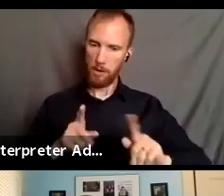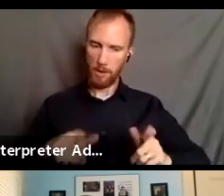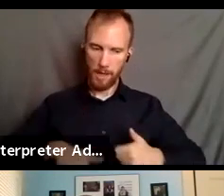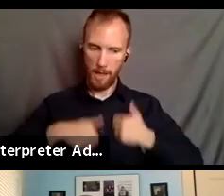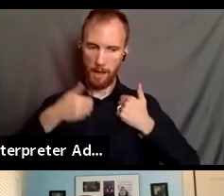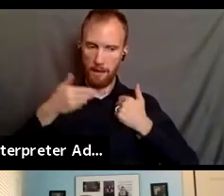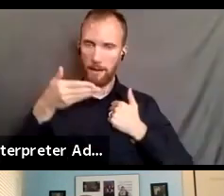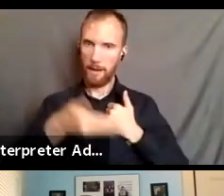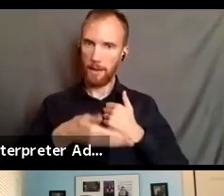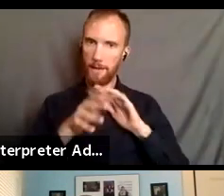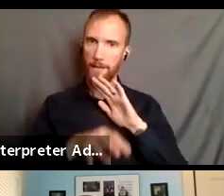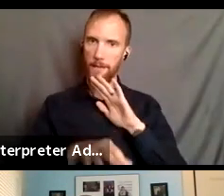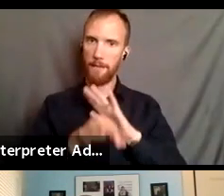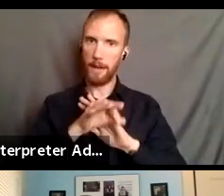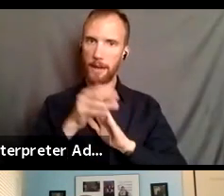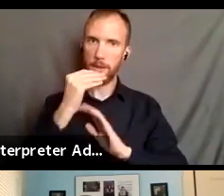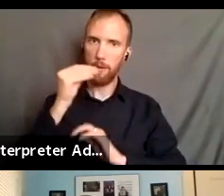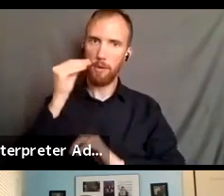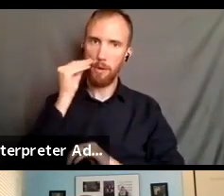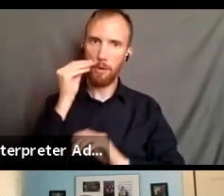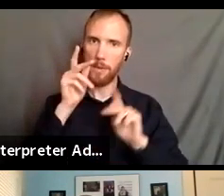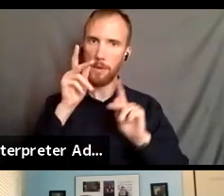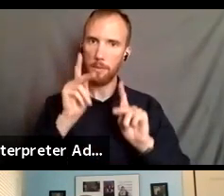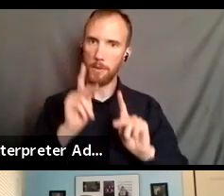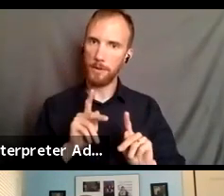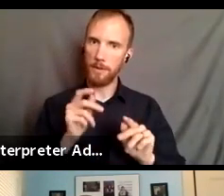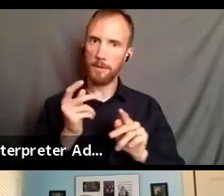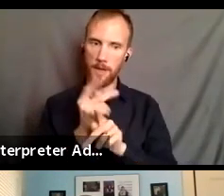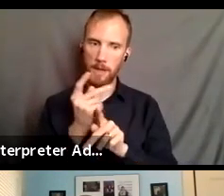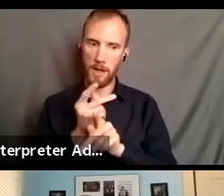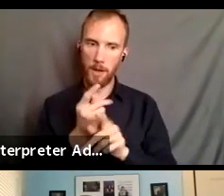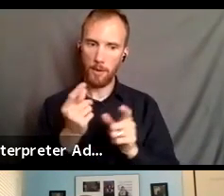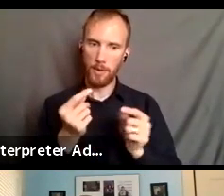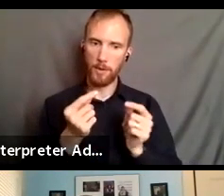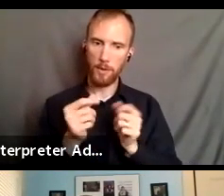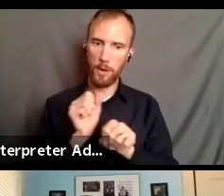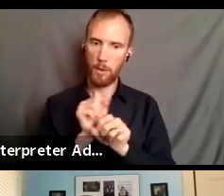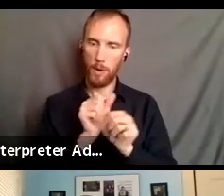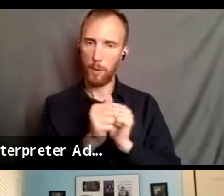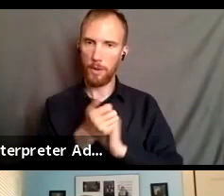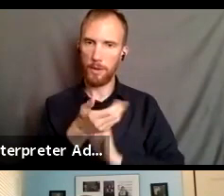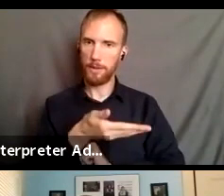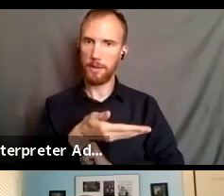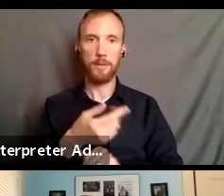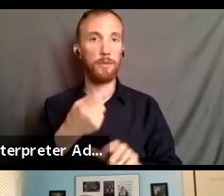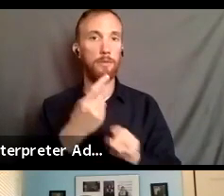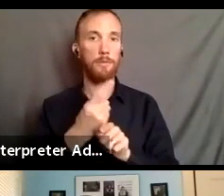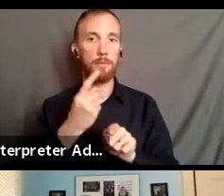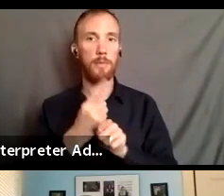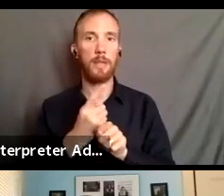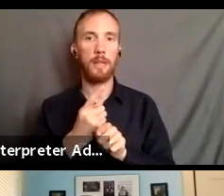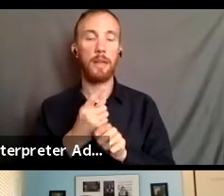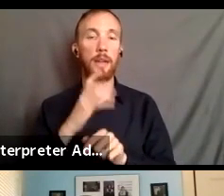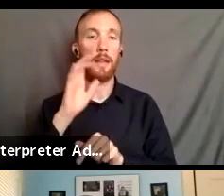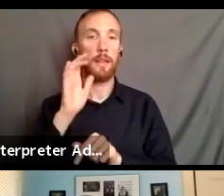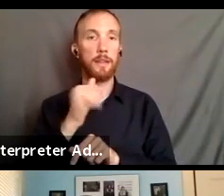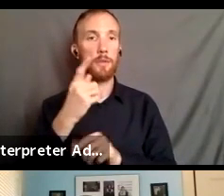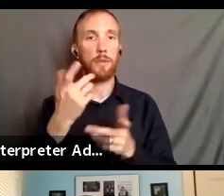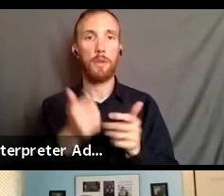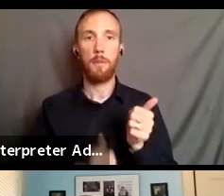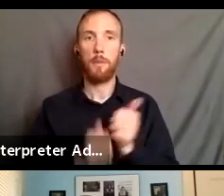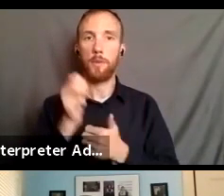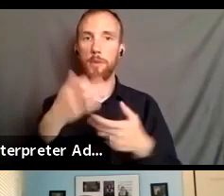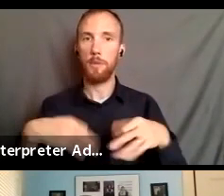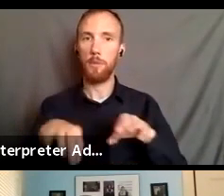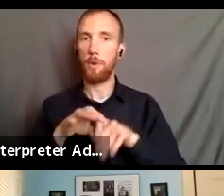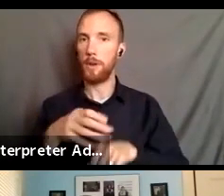persons that we need to work with right i mean that that is one of the uh most important things throughout all